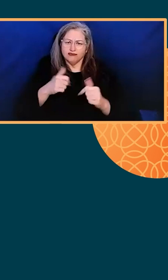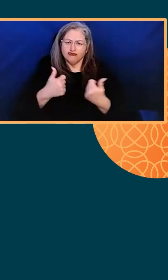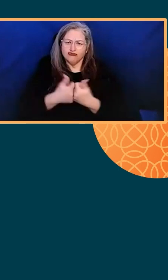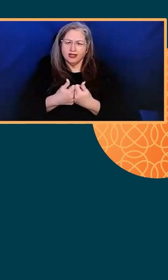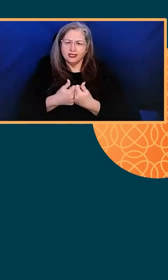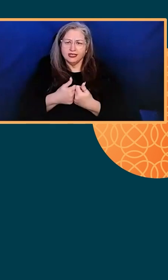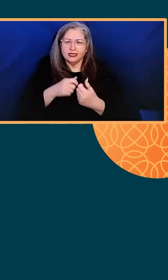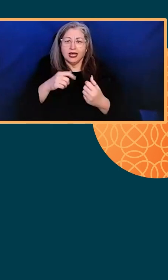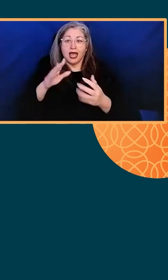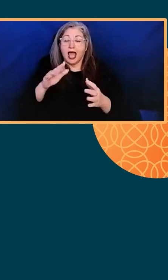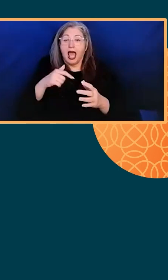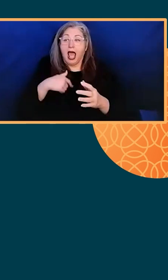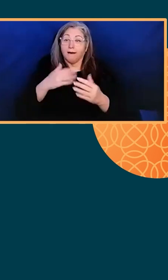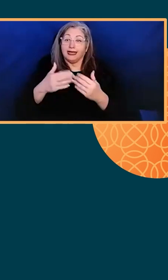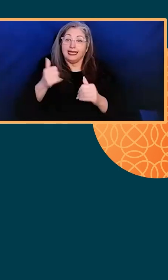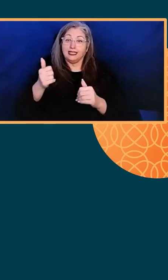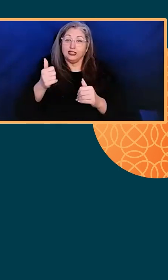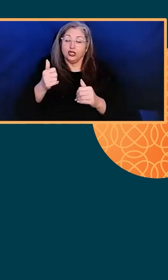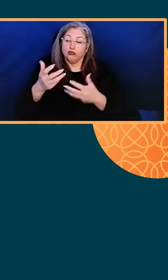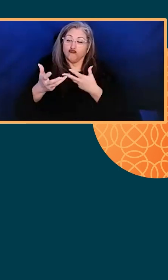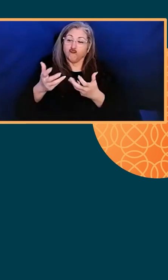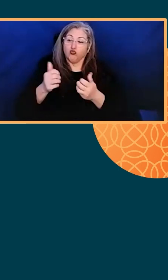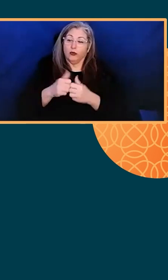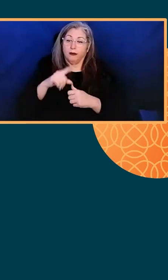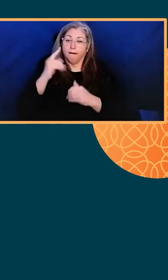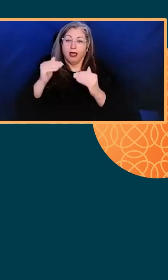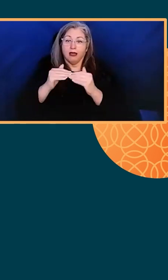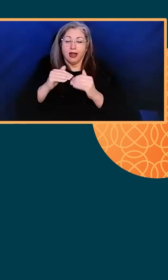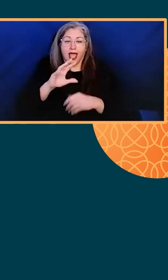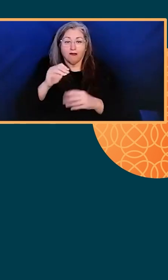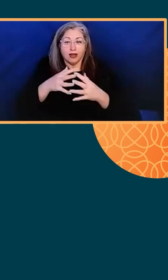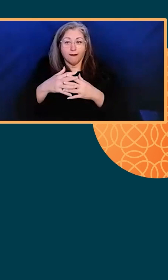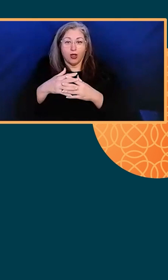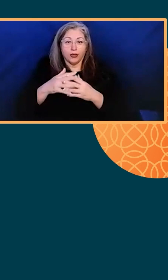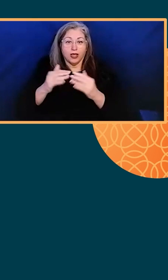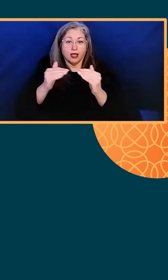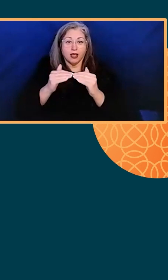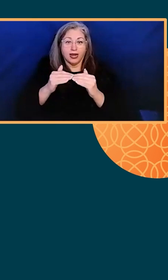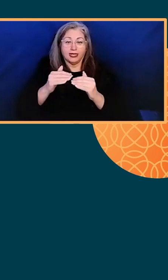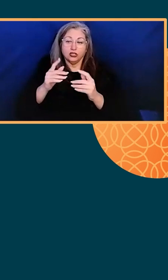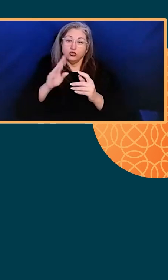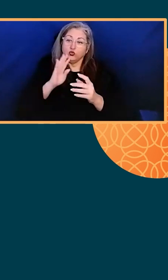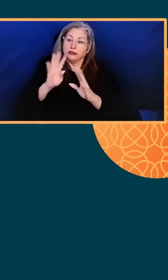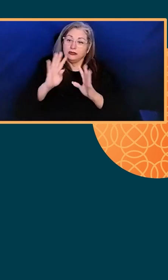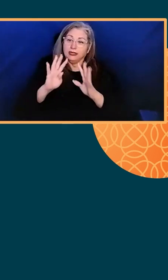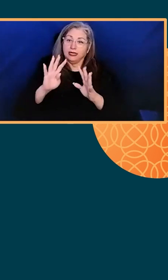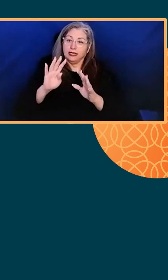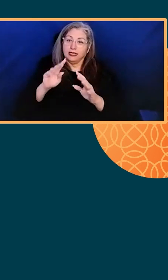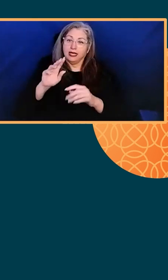to speak out. I have an easier time with Black colleagues, with African American colleagues, speaking out our people of